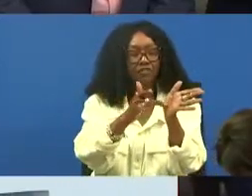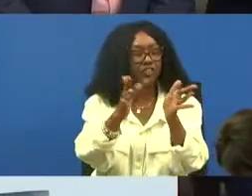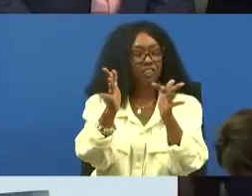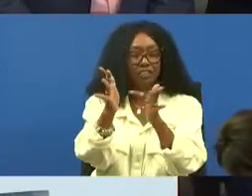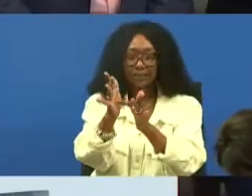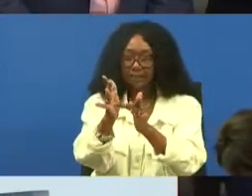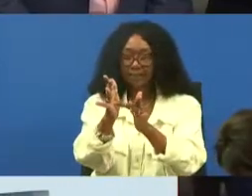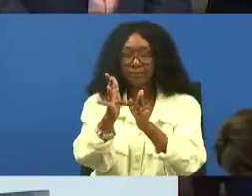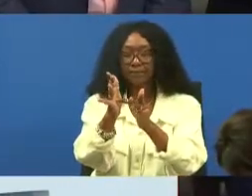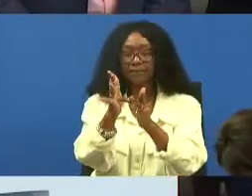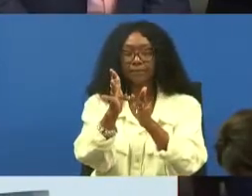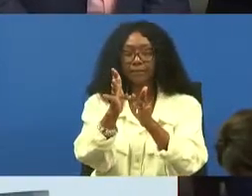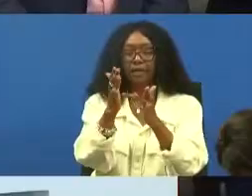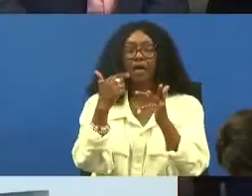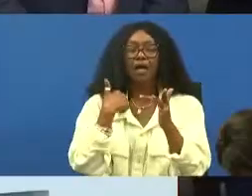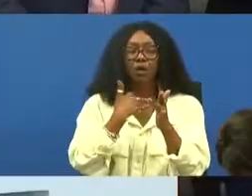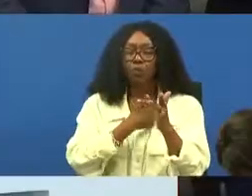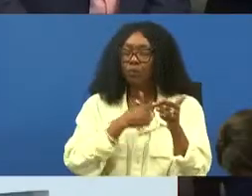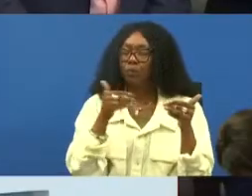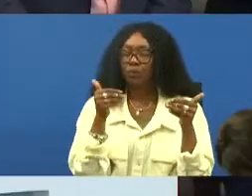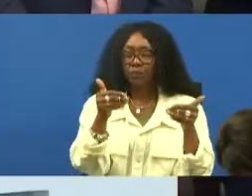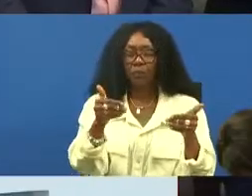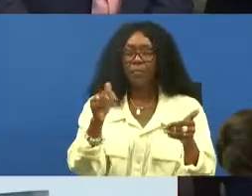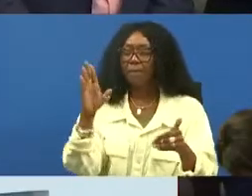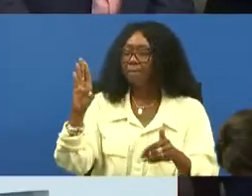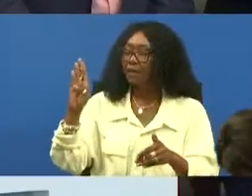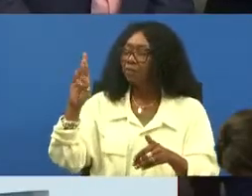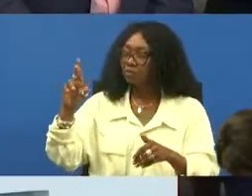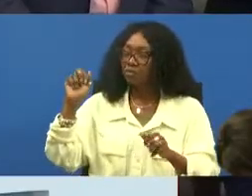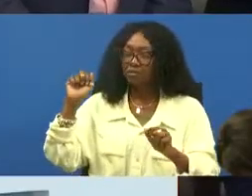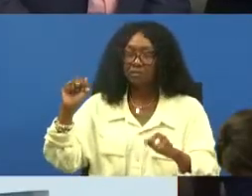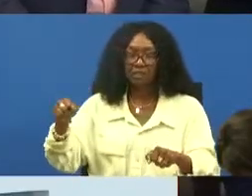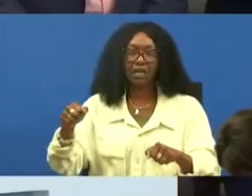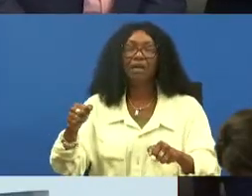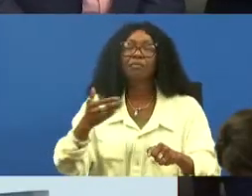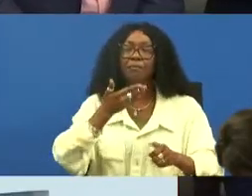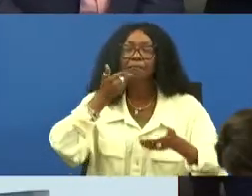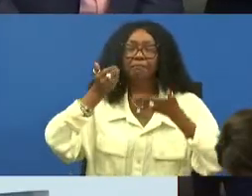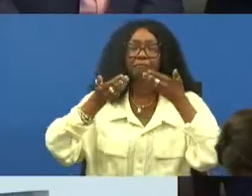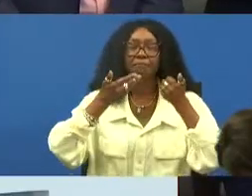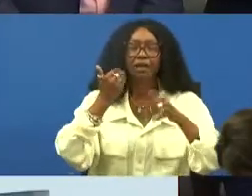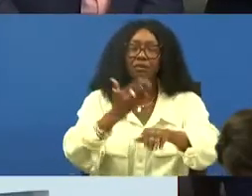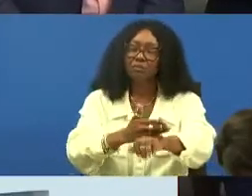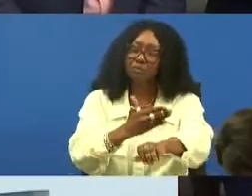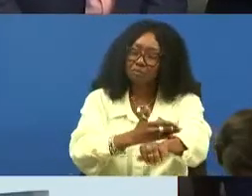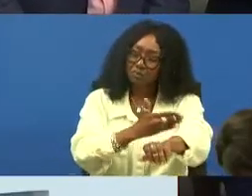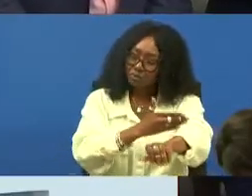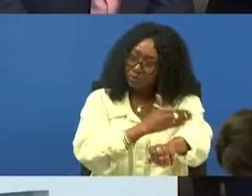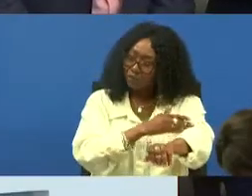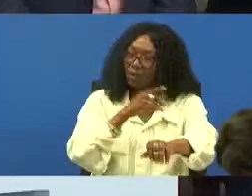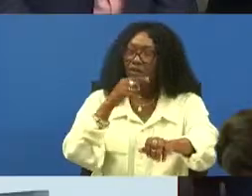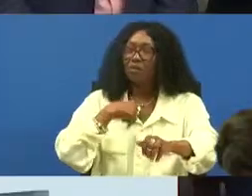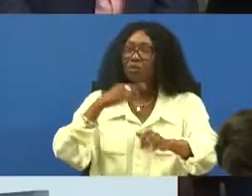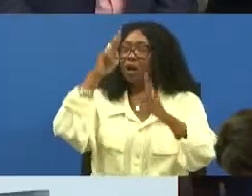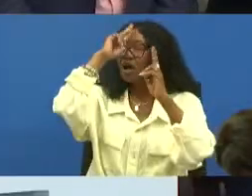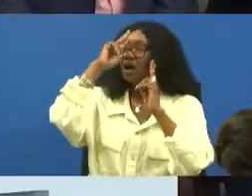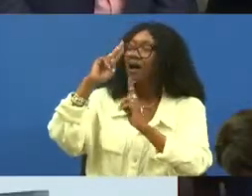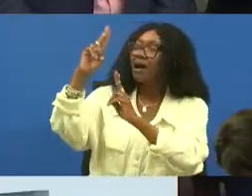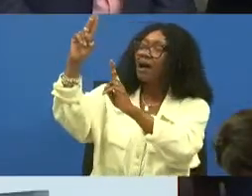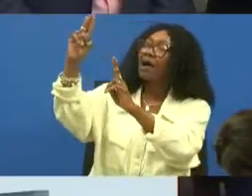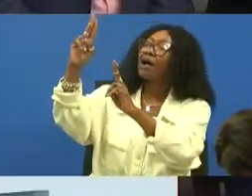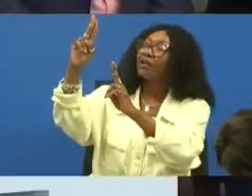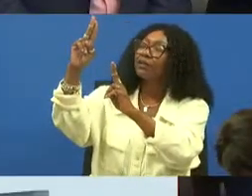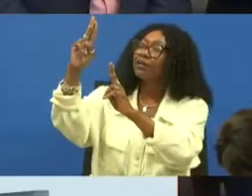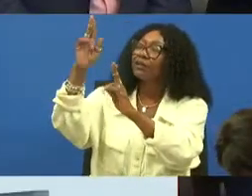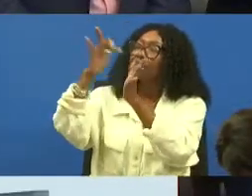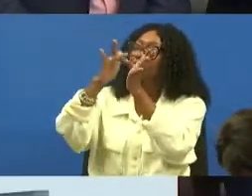Jesus, and we move forward so that Baton Rouge can continue to strive, Lord, and that you will get all the glory, the honor, and the